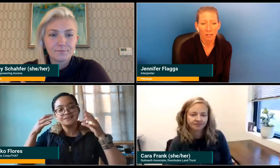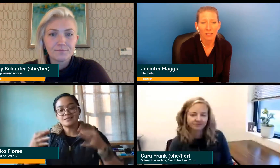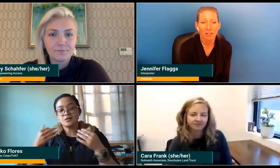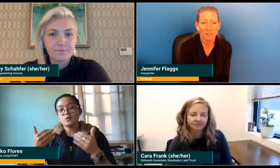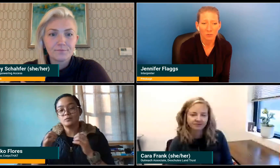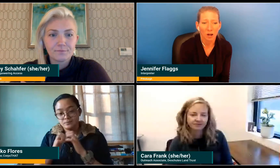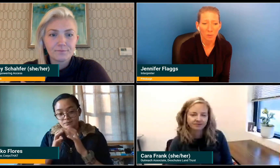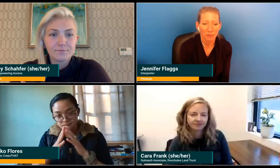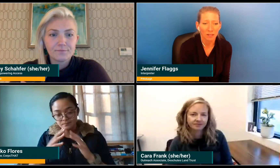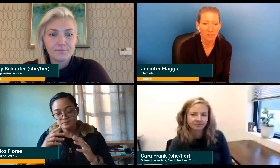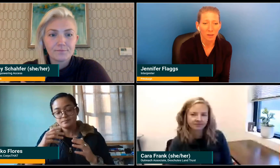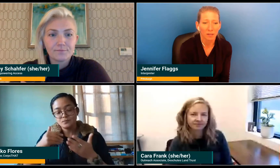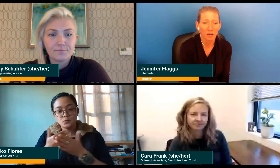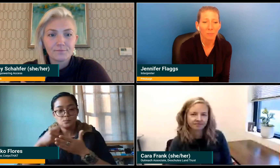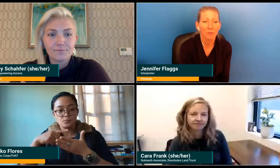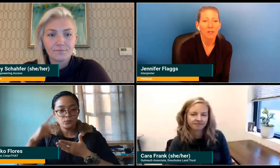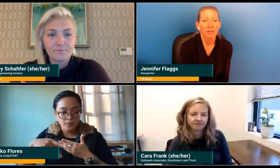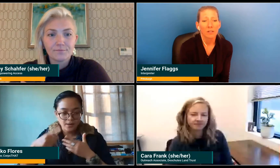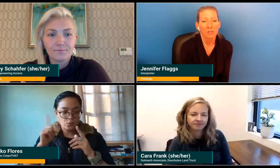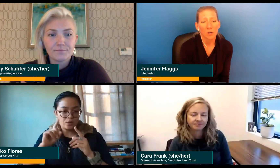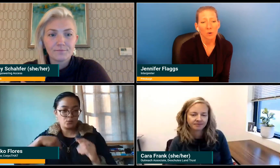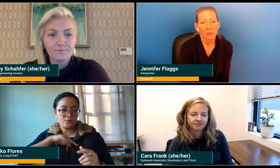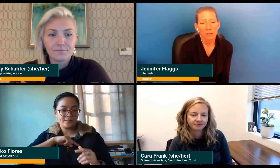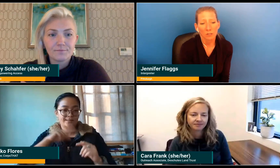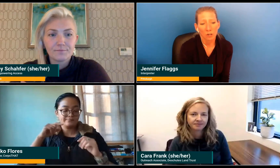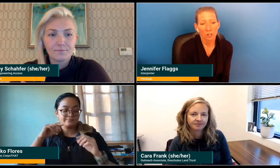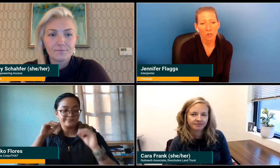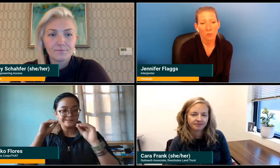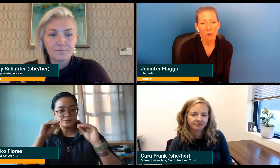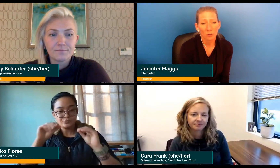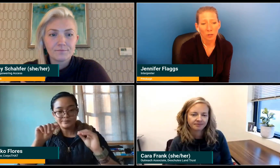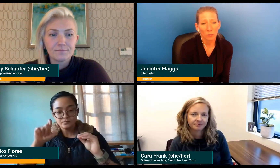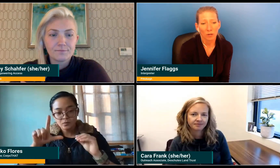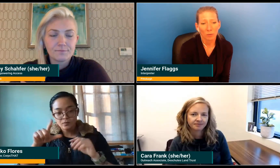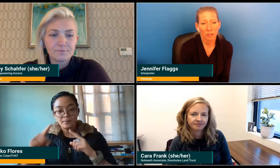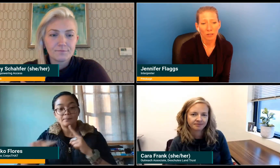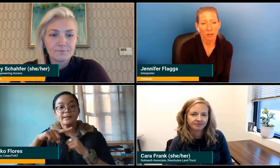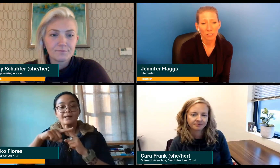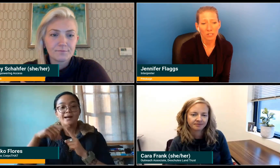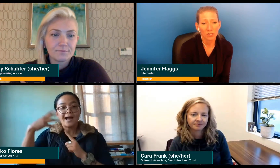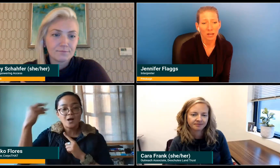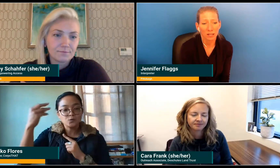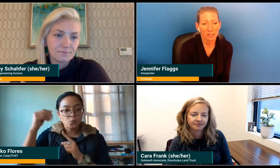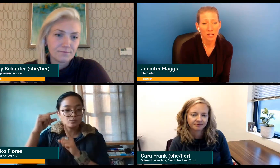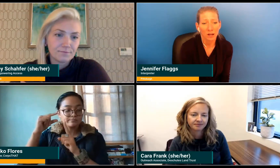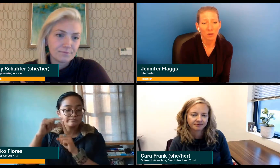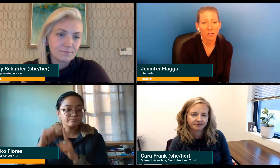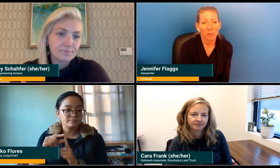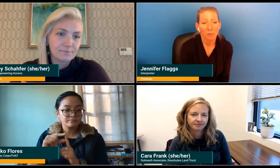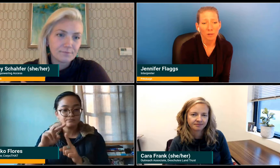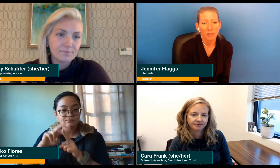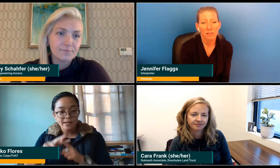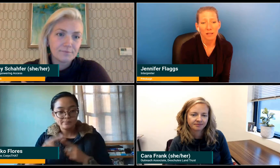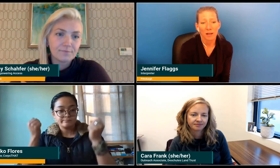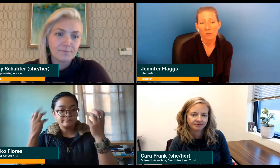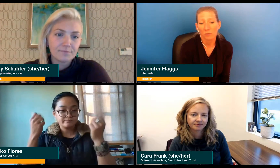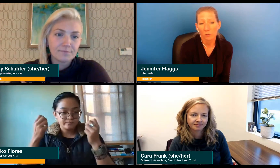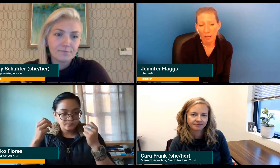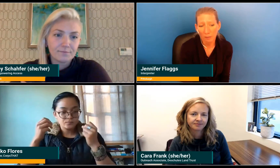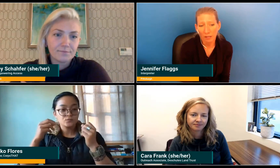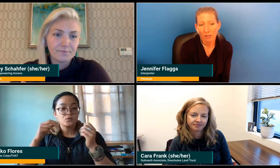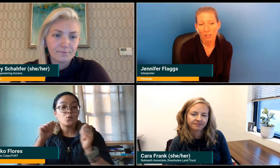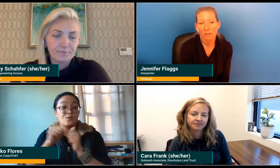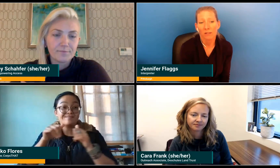we recognize those common things coming up. So we started a new program where we are teaching ASL plus